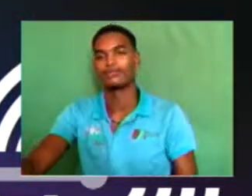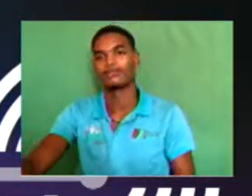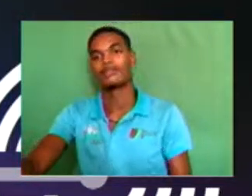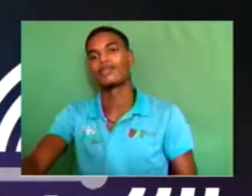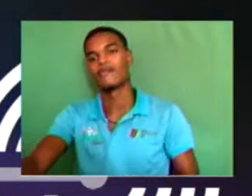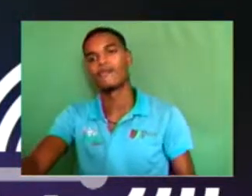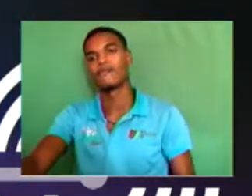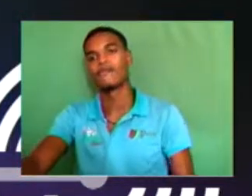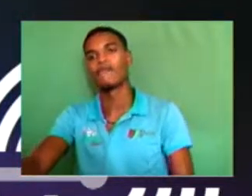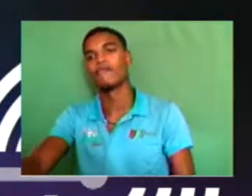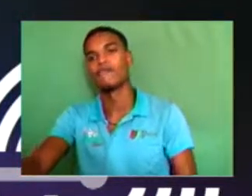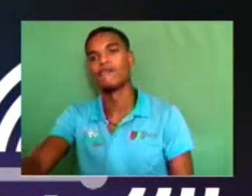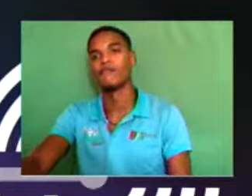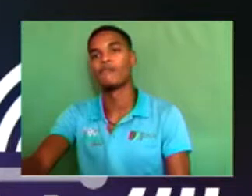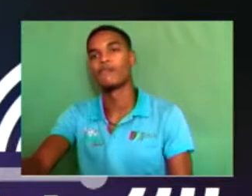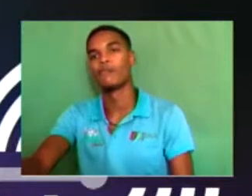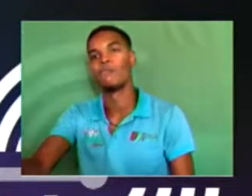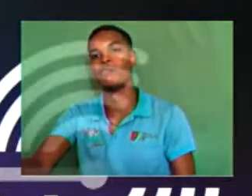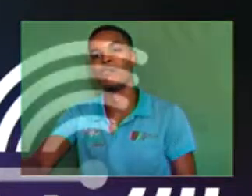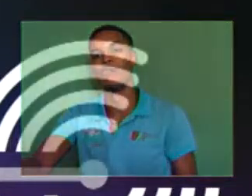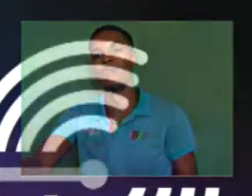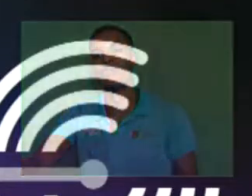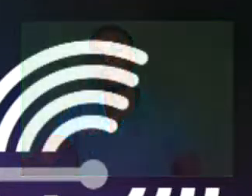Thank you.